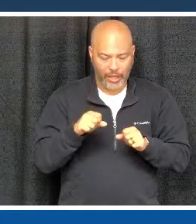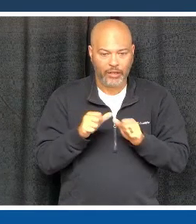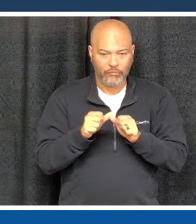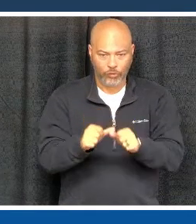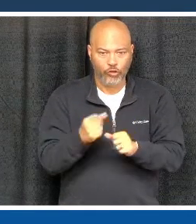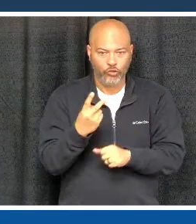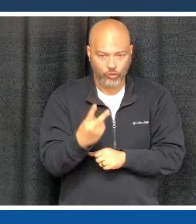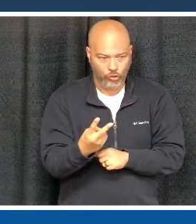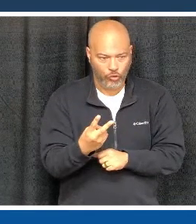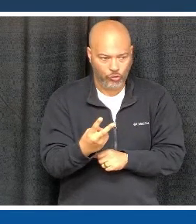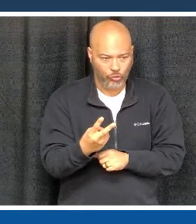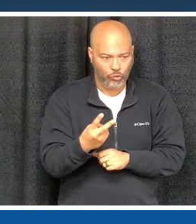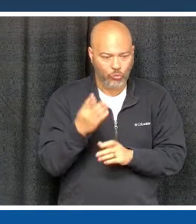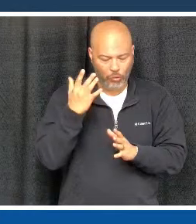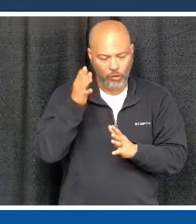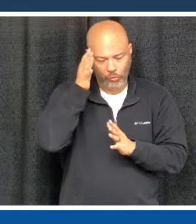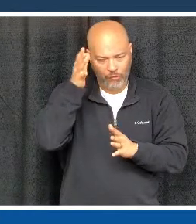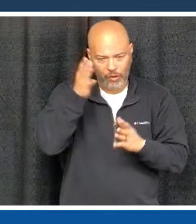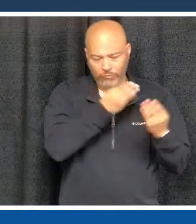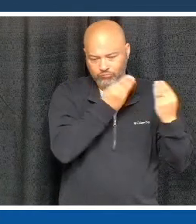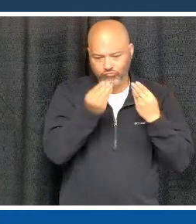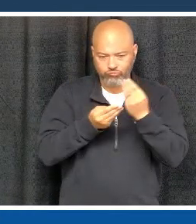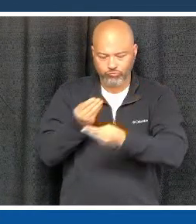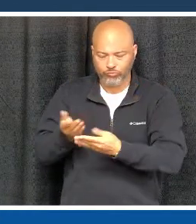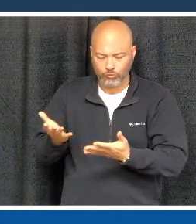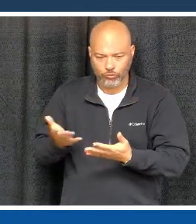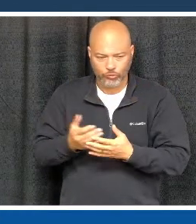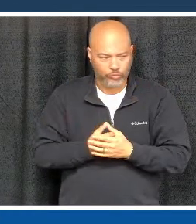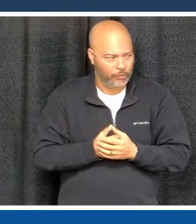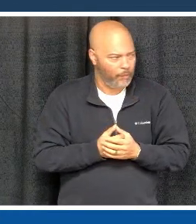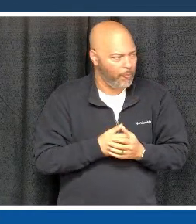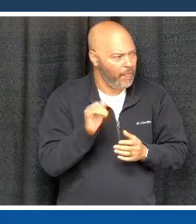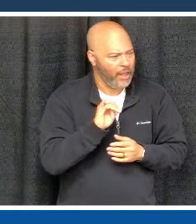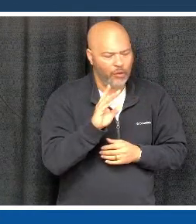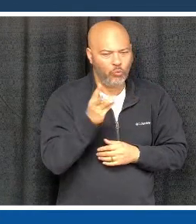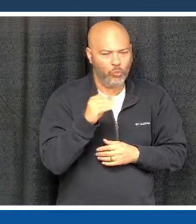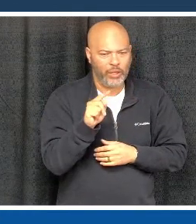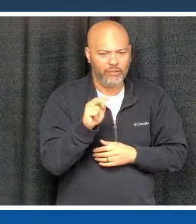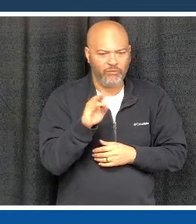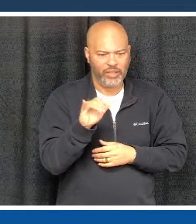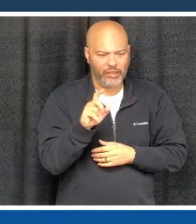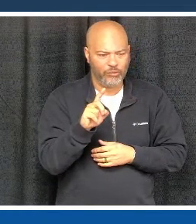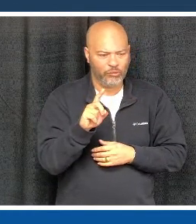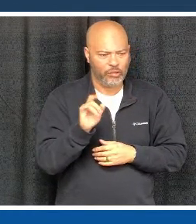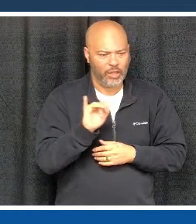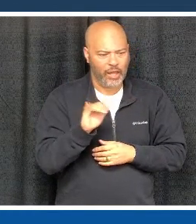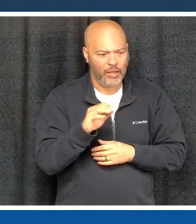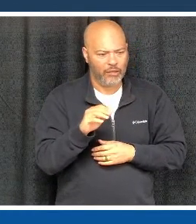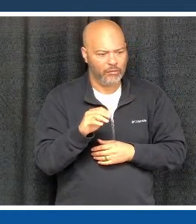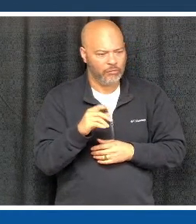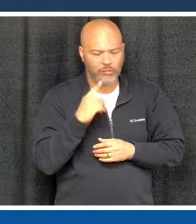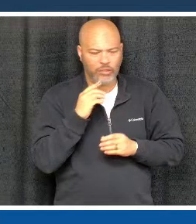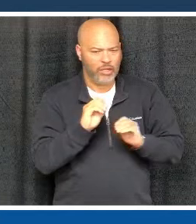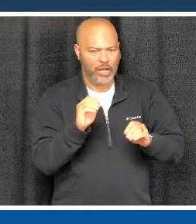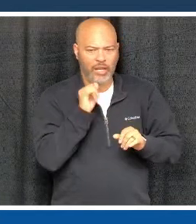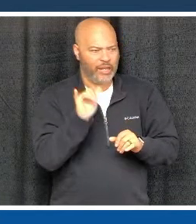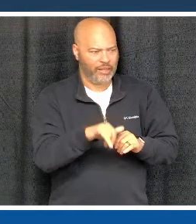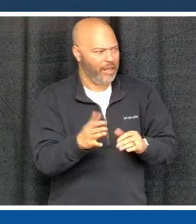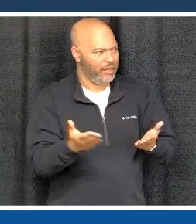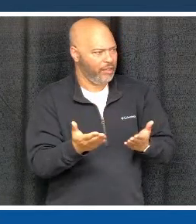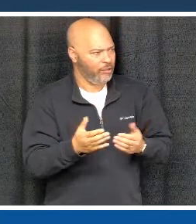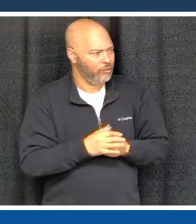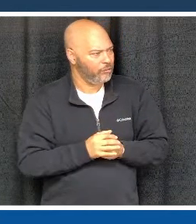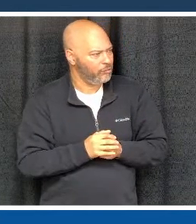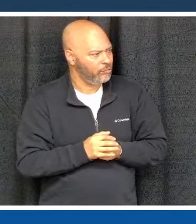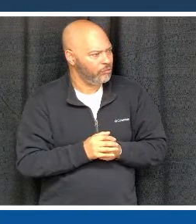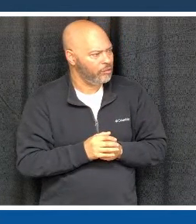2 being grandfathered. I mean, like the one off Whitfield, the mobile home park off Whitfield. Oh, there's none like that in this area.